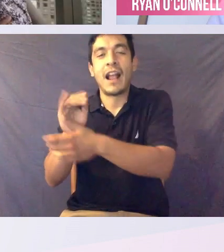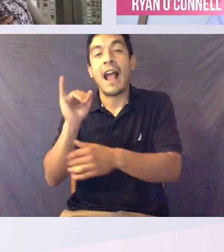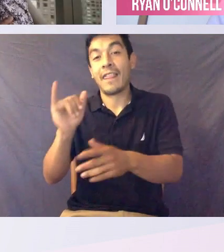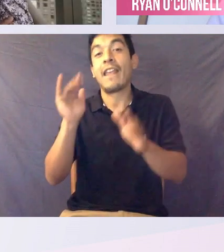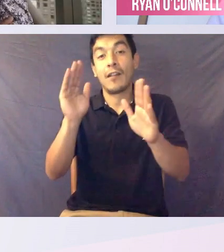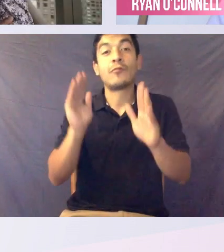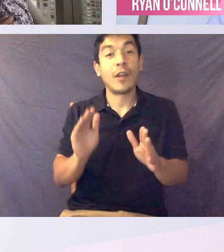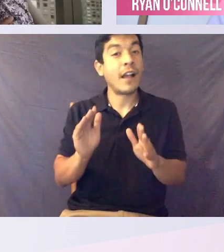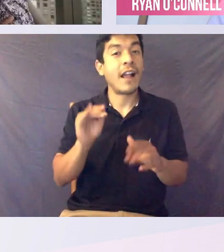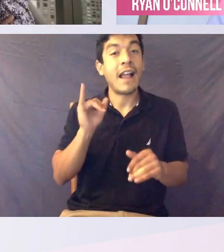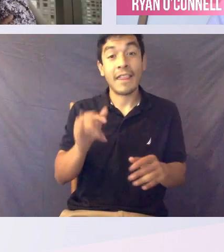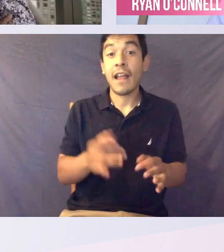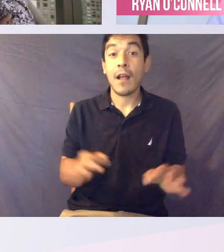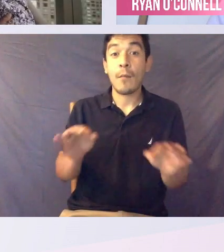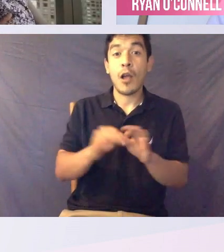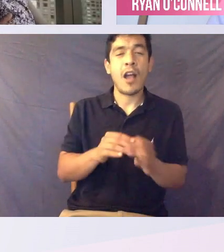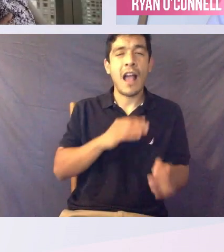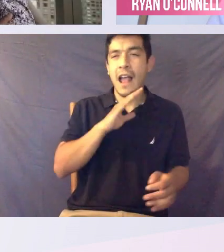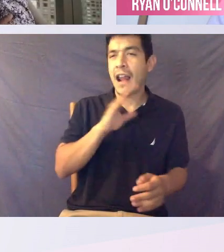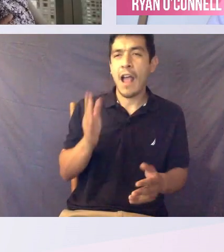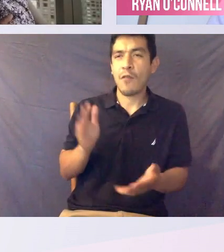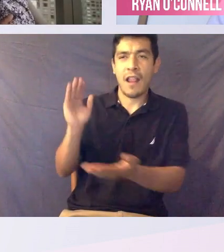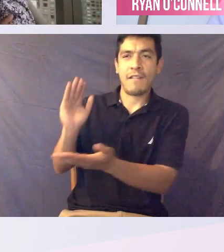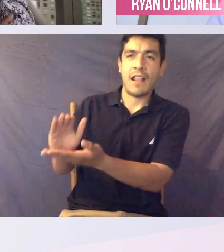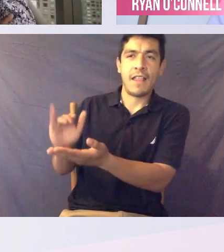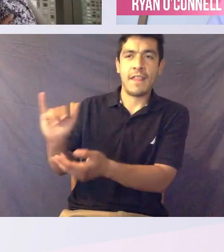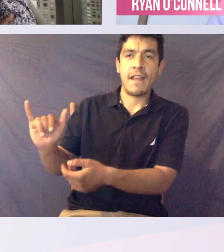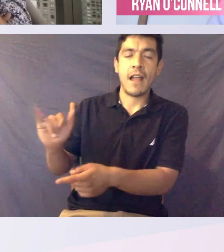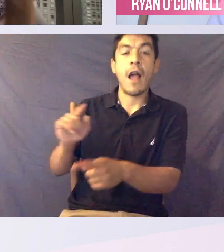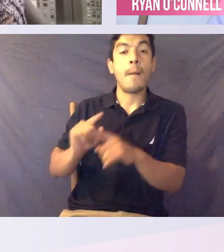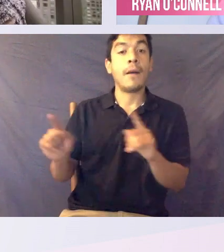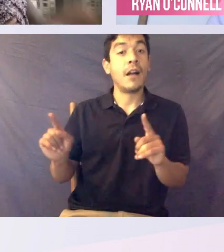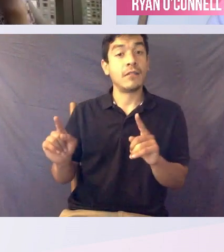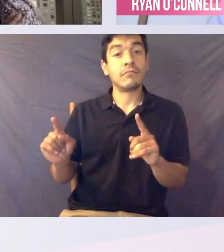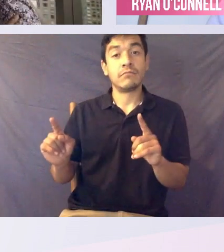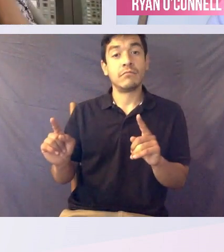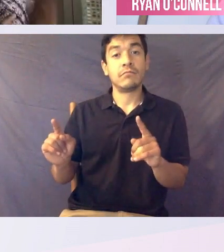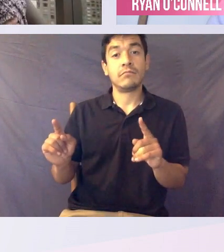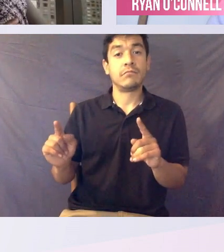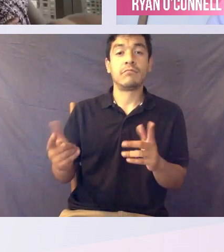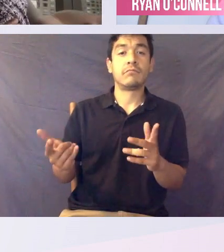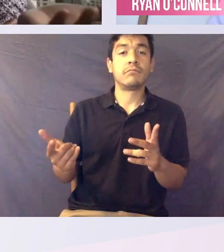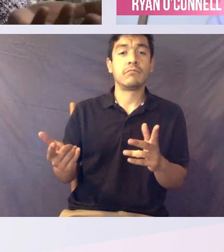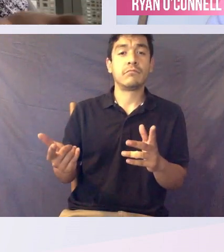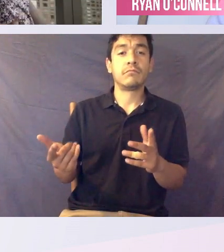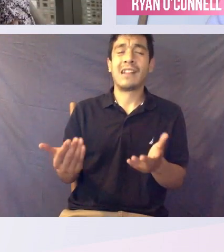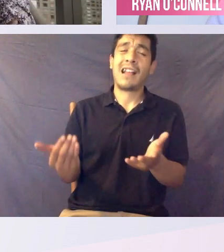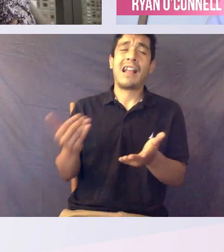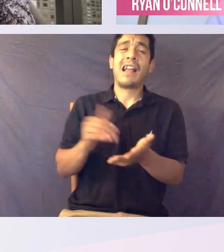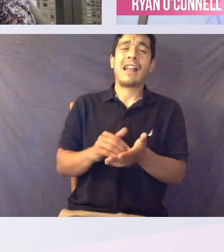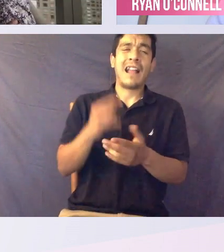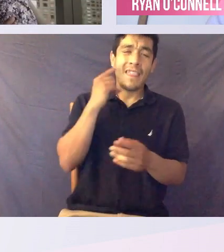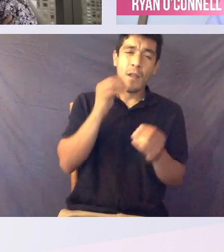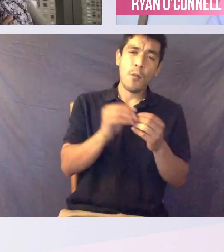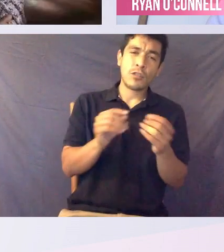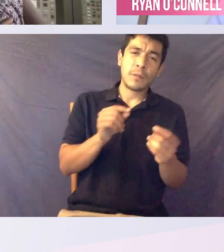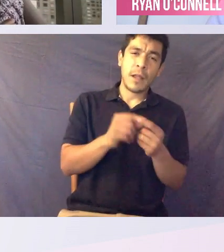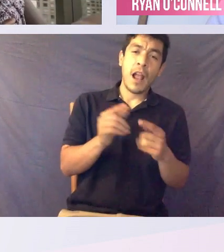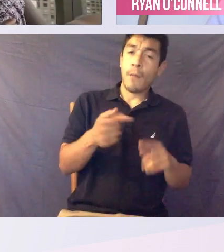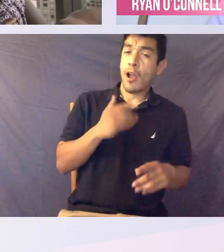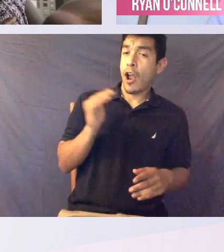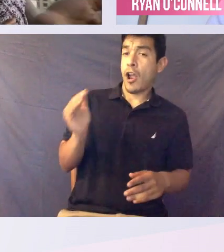important, and I will never minimize that. But, you know, if again, to think maybe more specifically about our community,